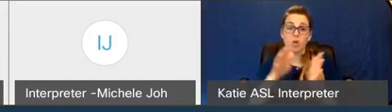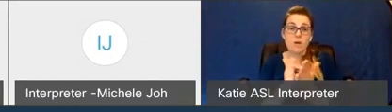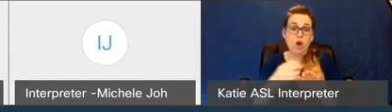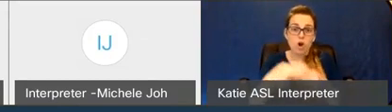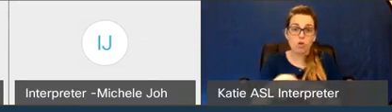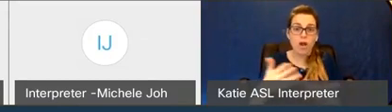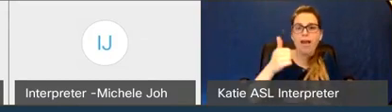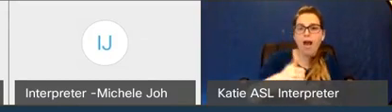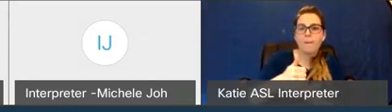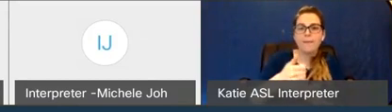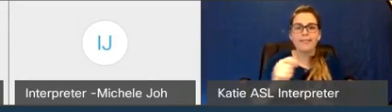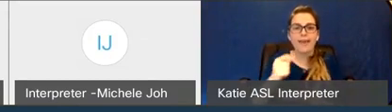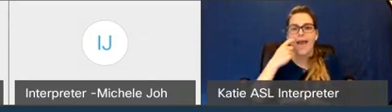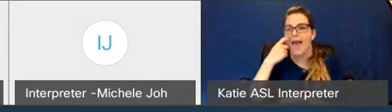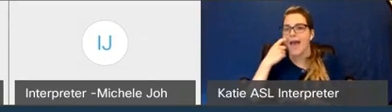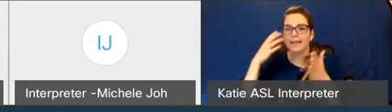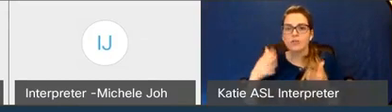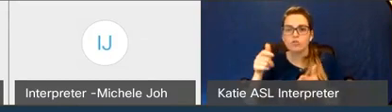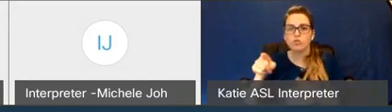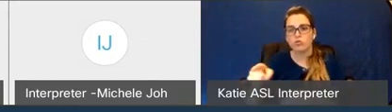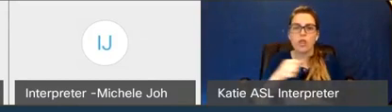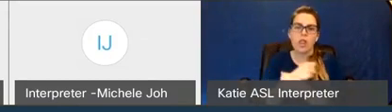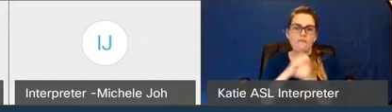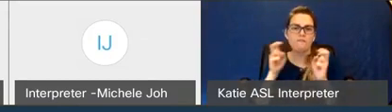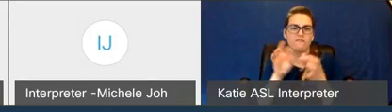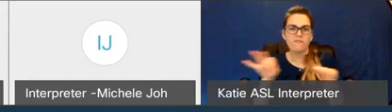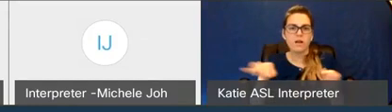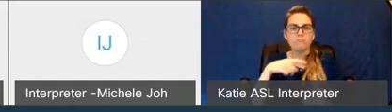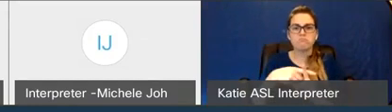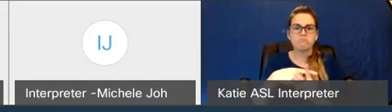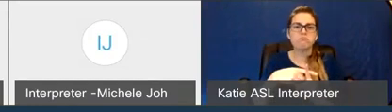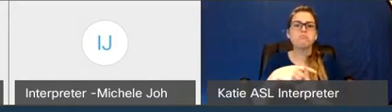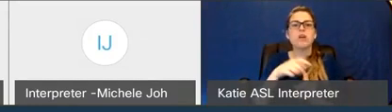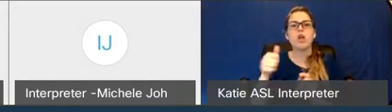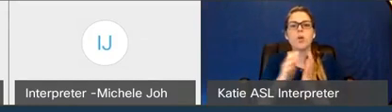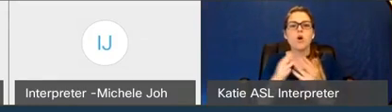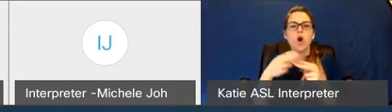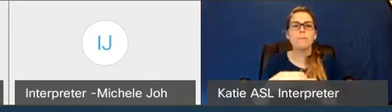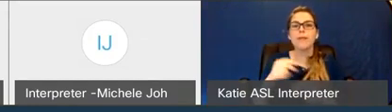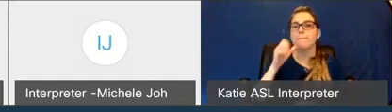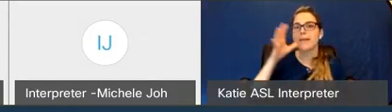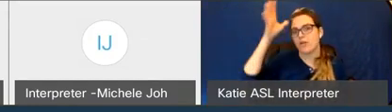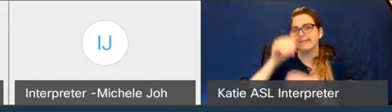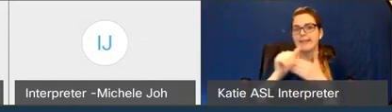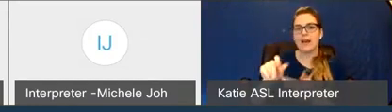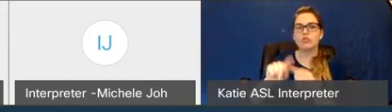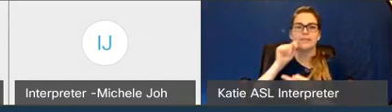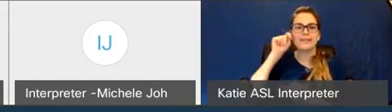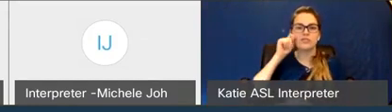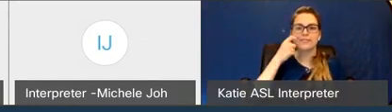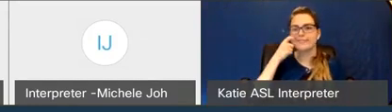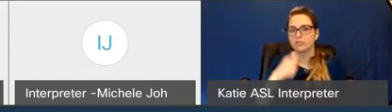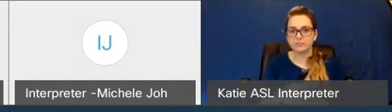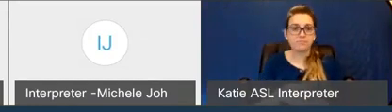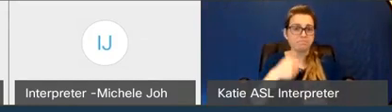and A Parent's Guide to Teen Addiction. In his professional practice, Dr. Weshreich treats individuals with